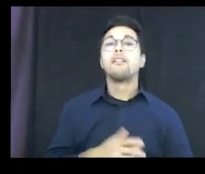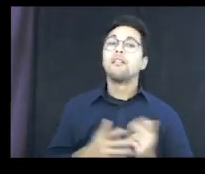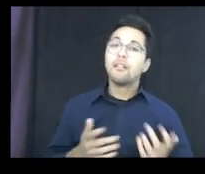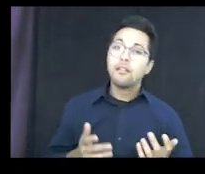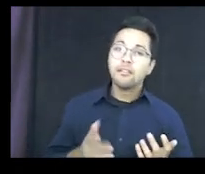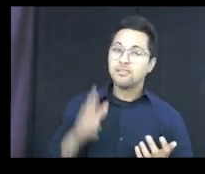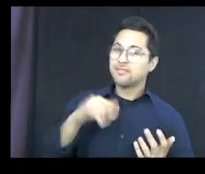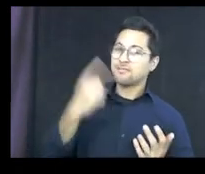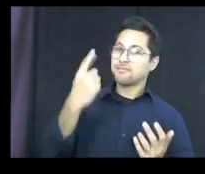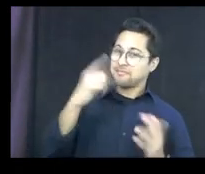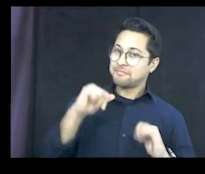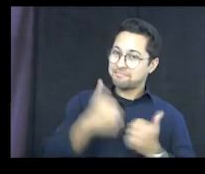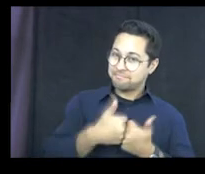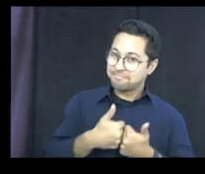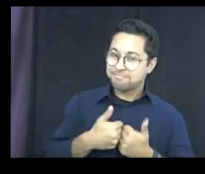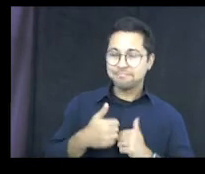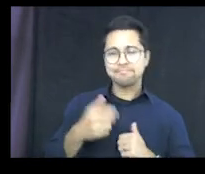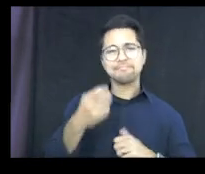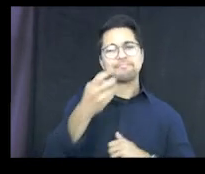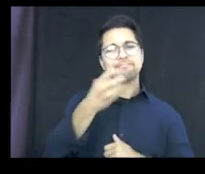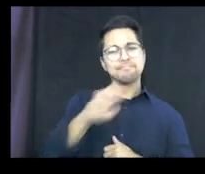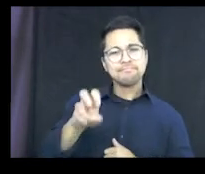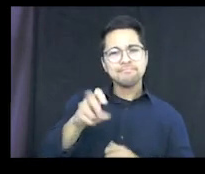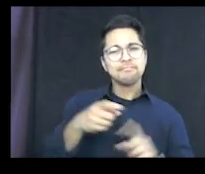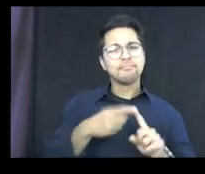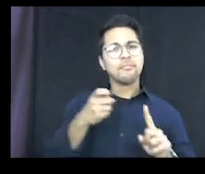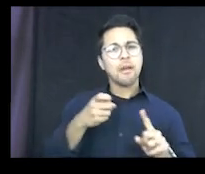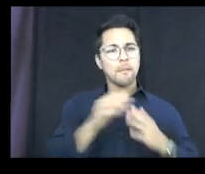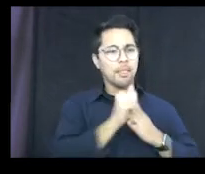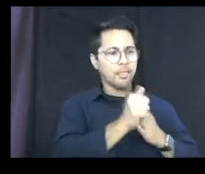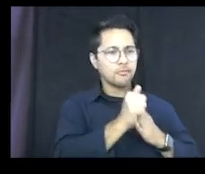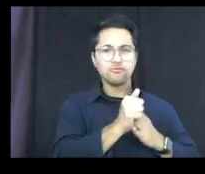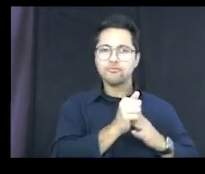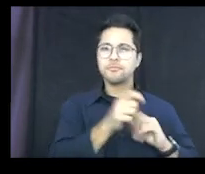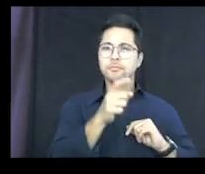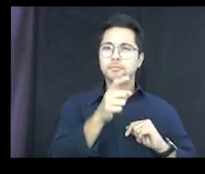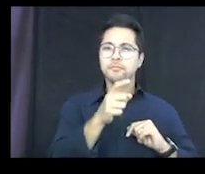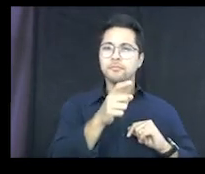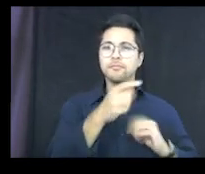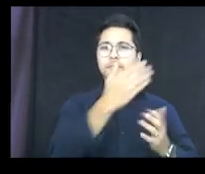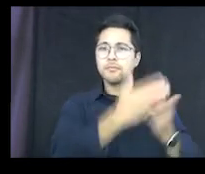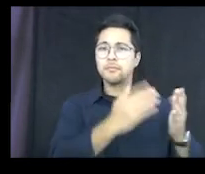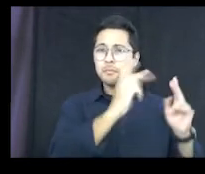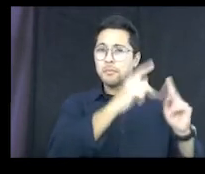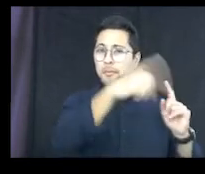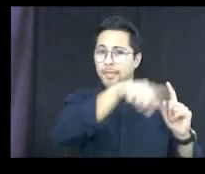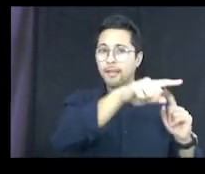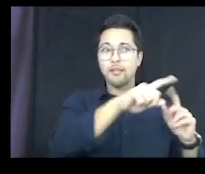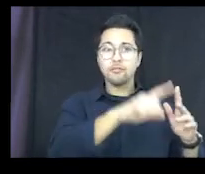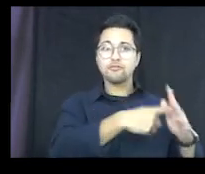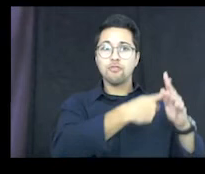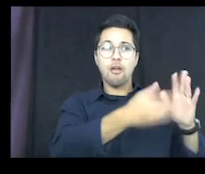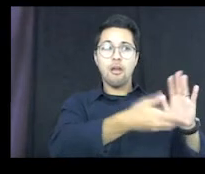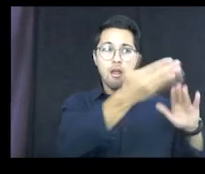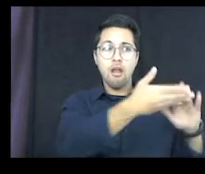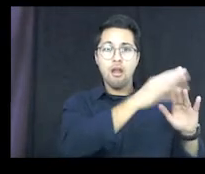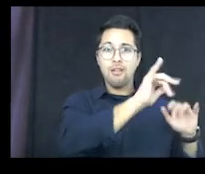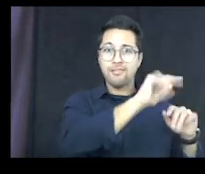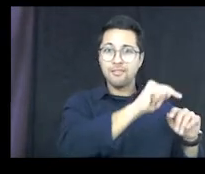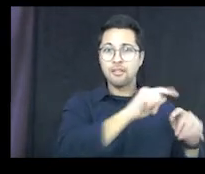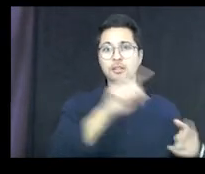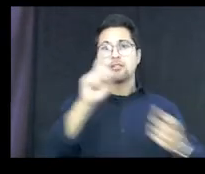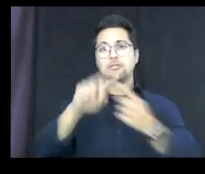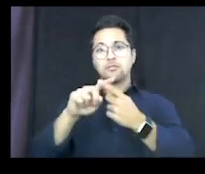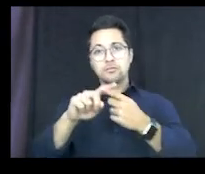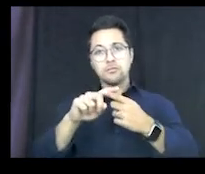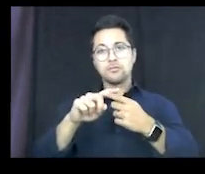So that was one of the challenges, was a transition of leadership from some of the folks that began it to some of the folks that were going